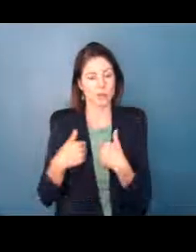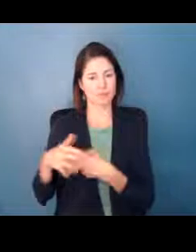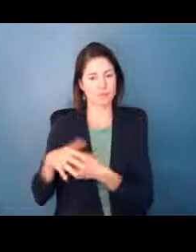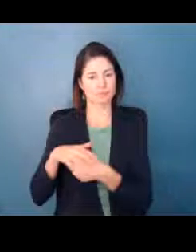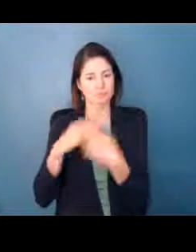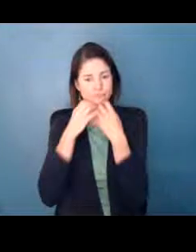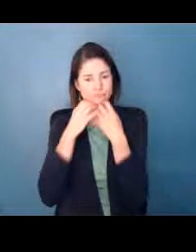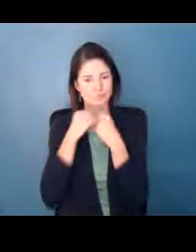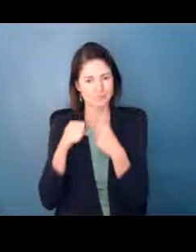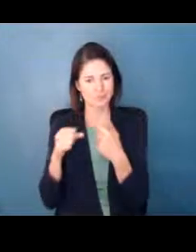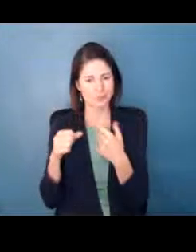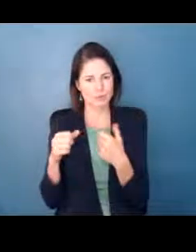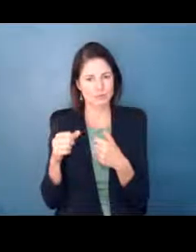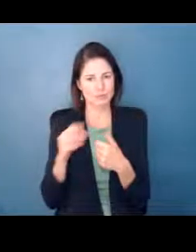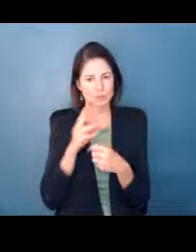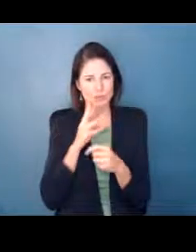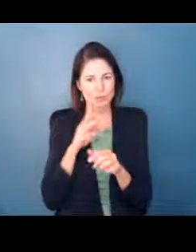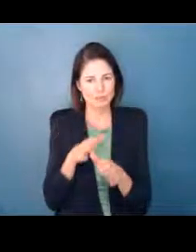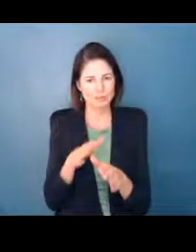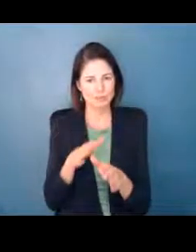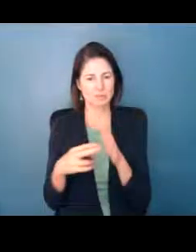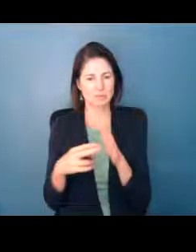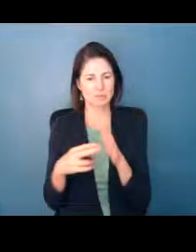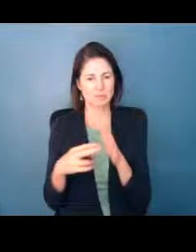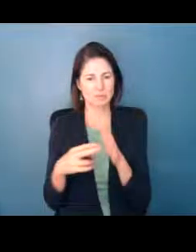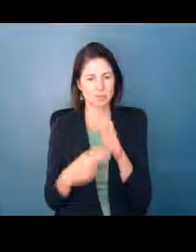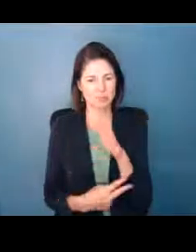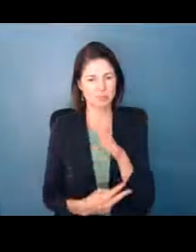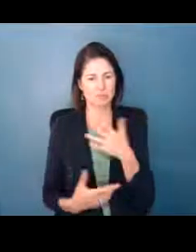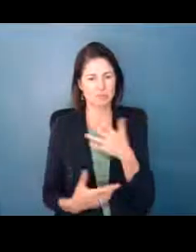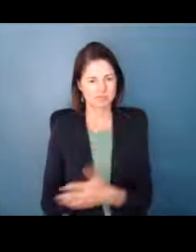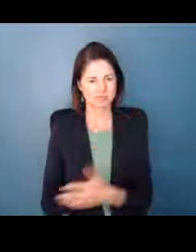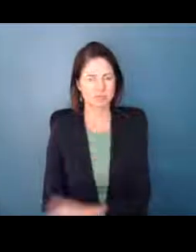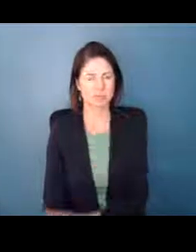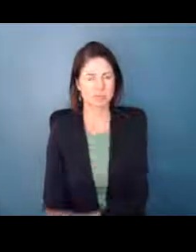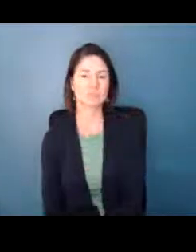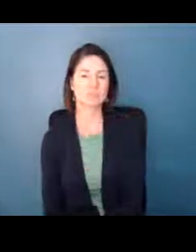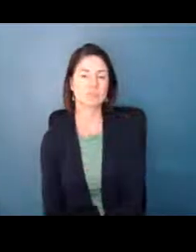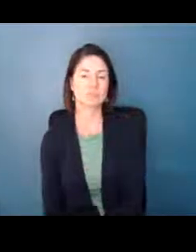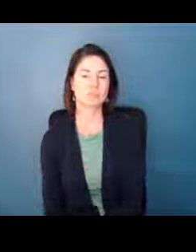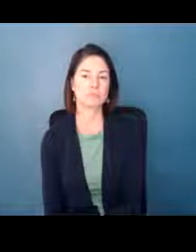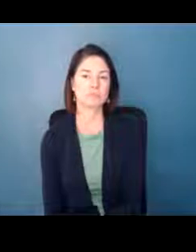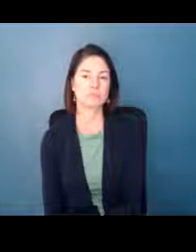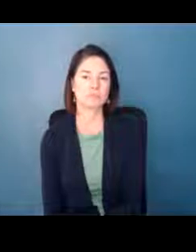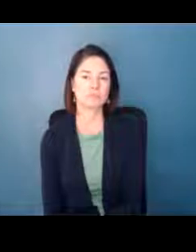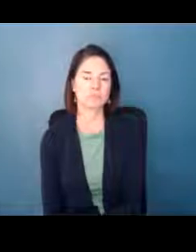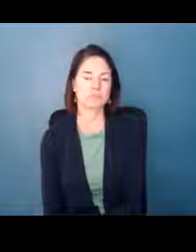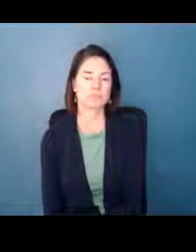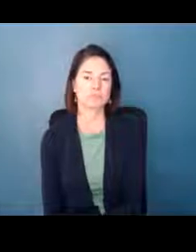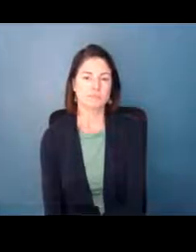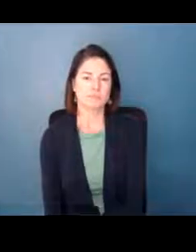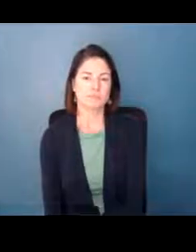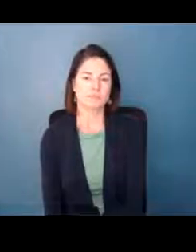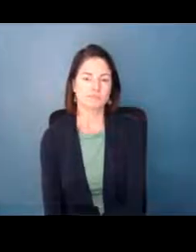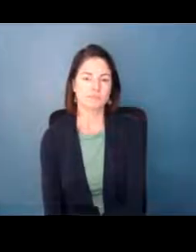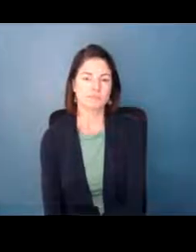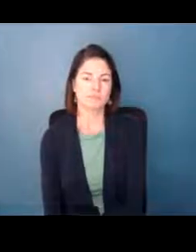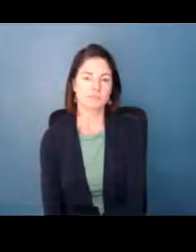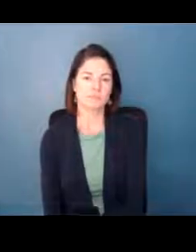with the bridge and everything and the culvert that is prohibiting flow through there. So, I mean, I would hope that you